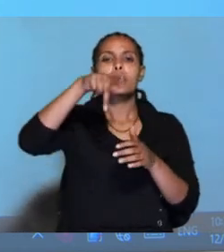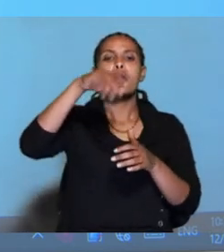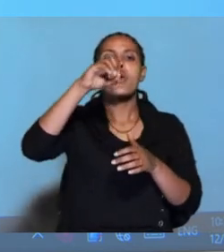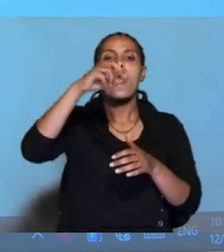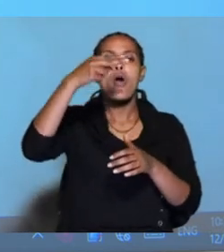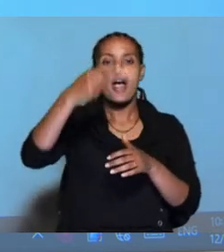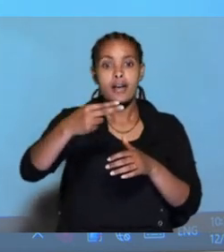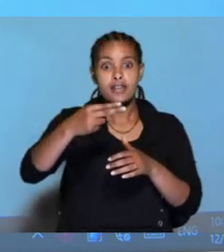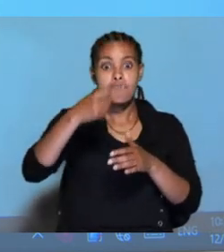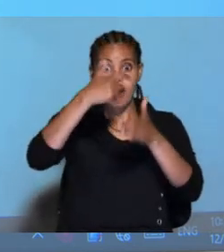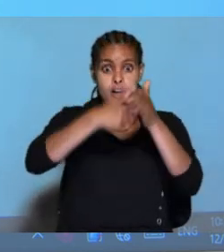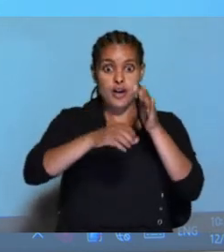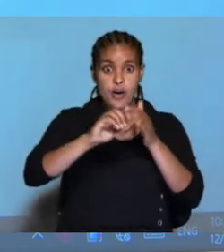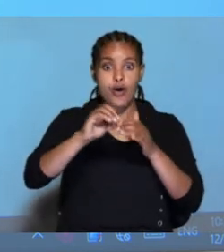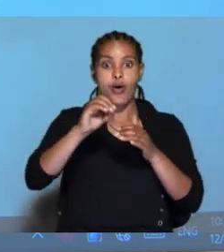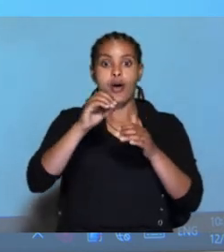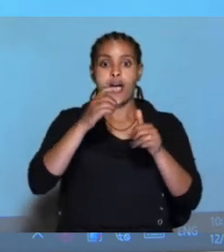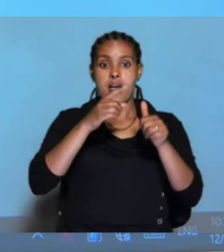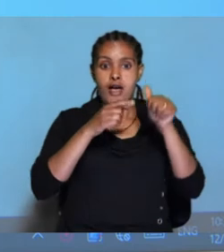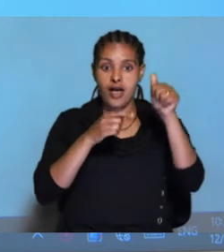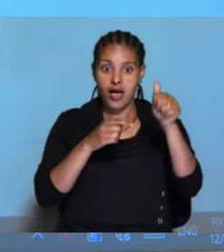pOH values of M?